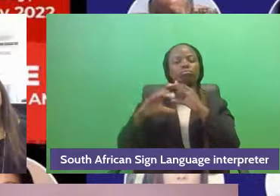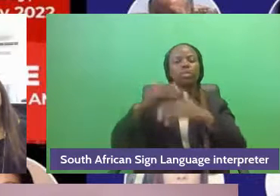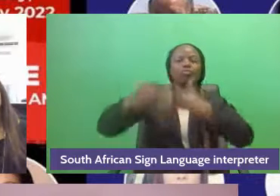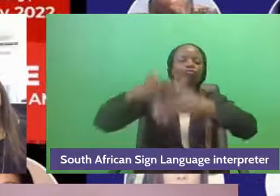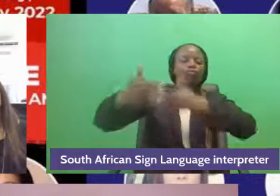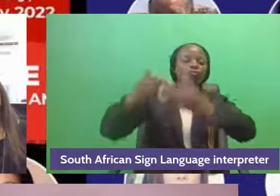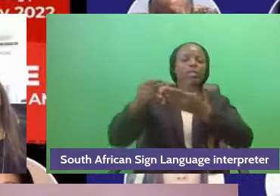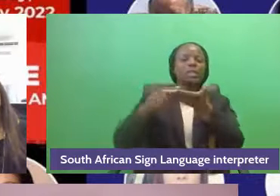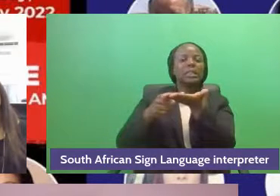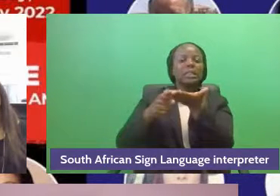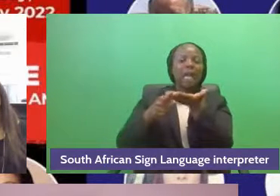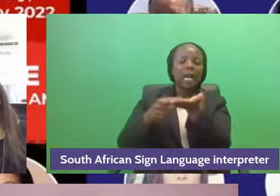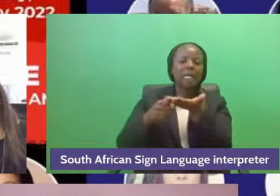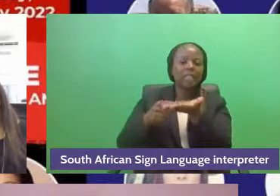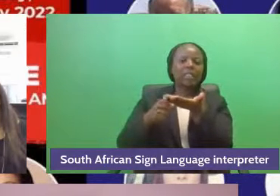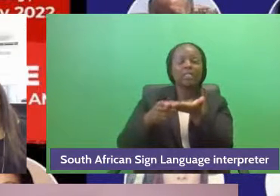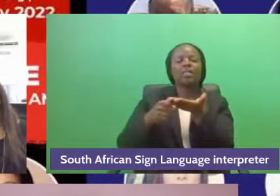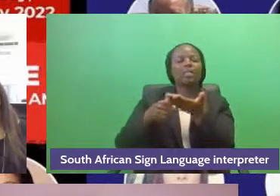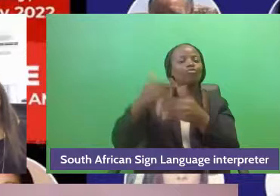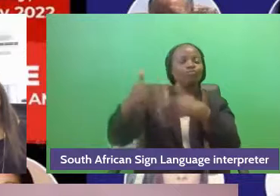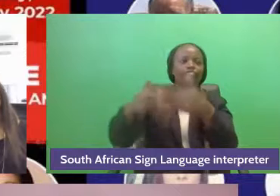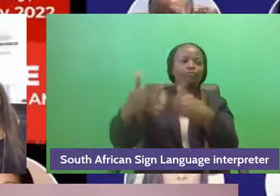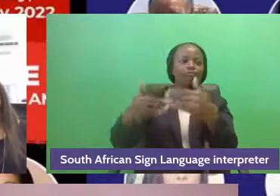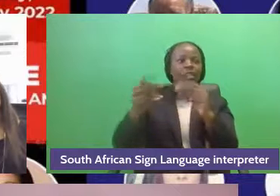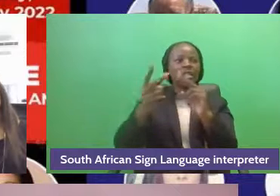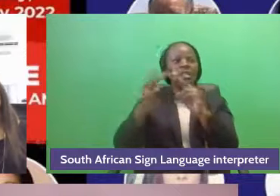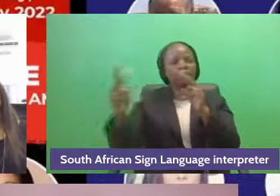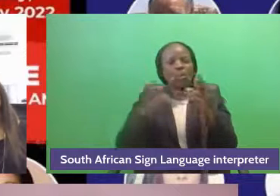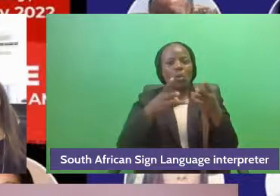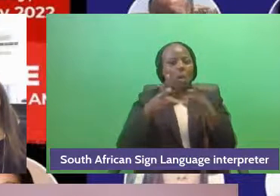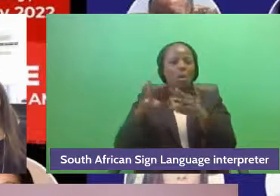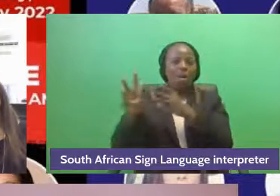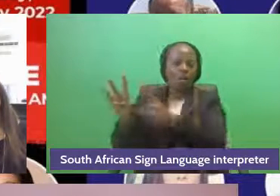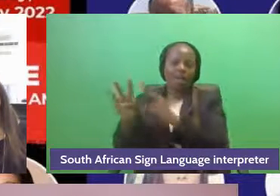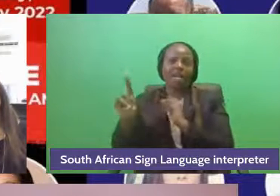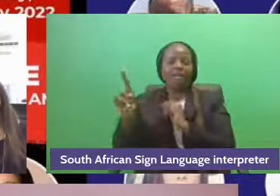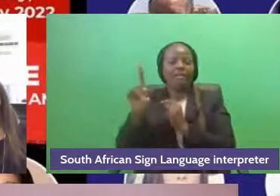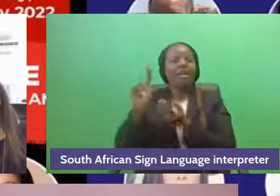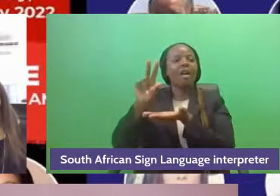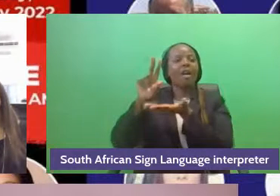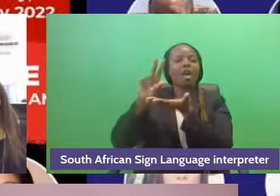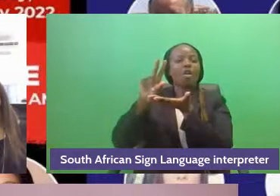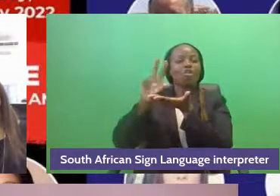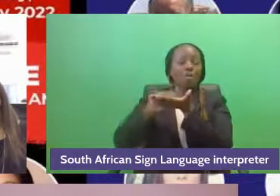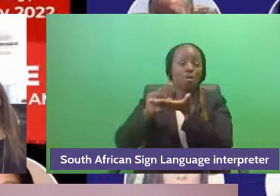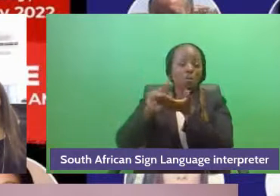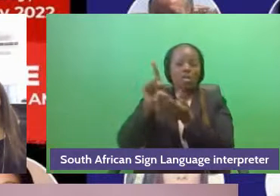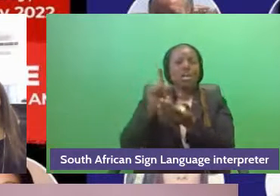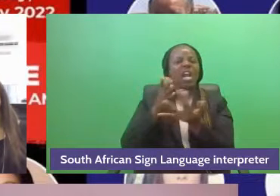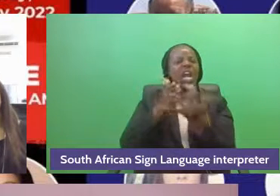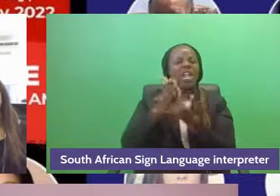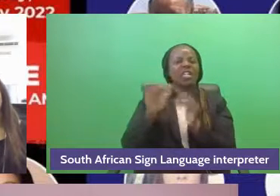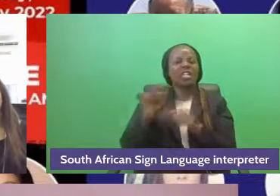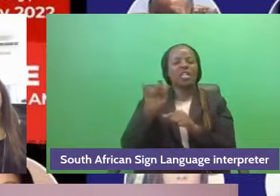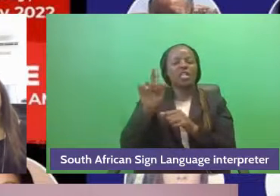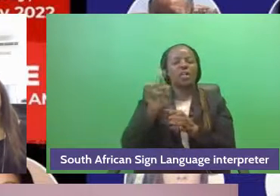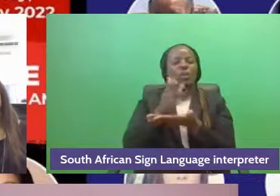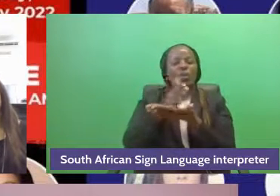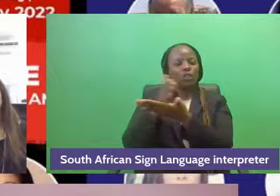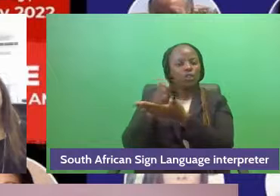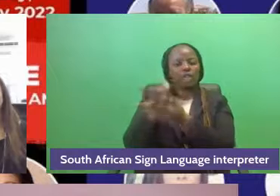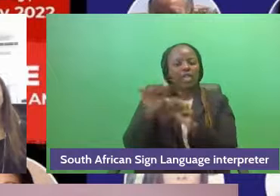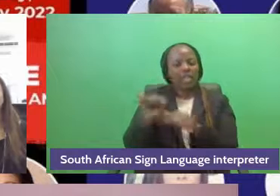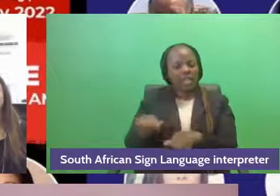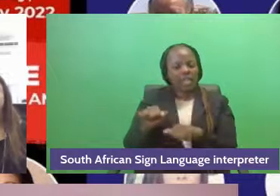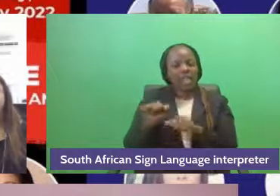platforms. And this recording will also be accessible, so please feel free to share and also feel free